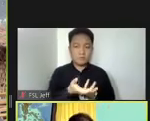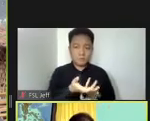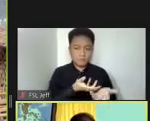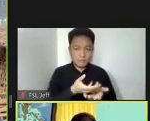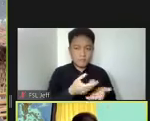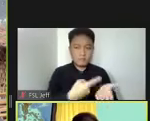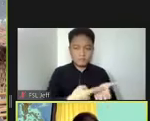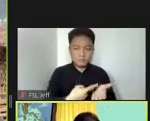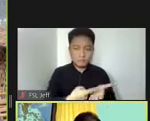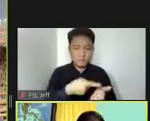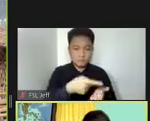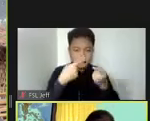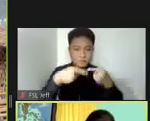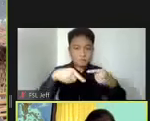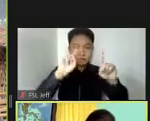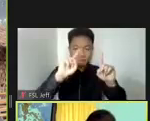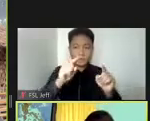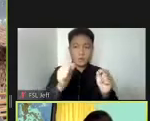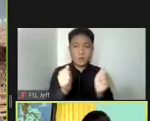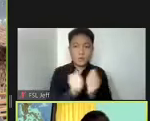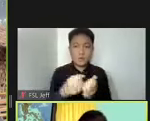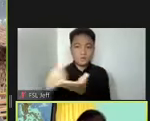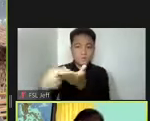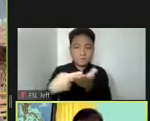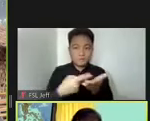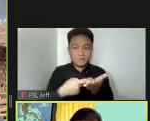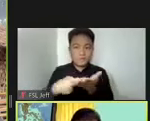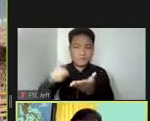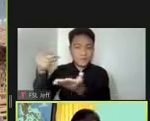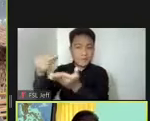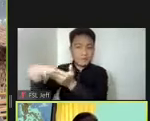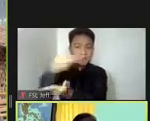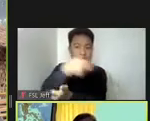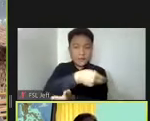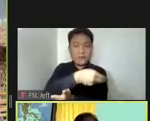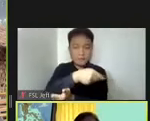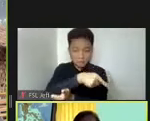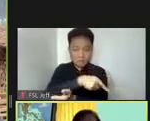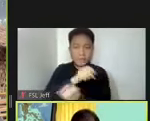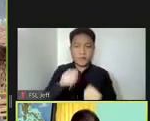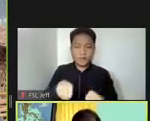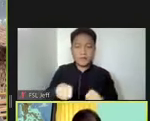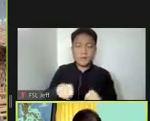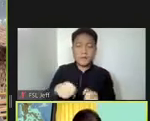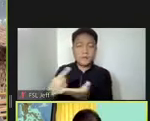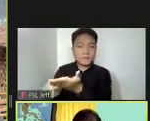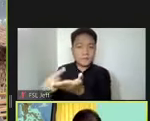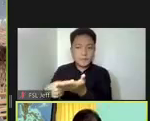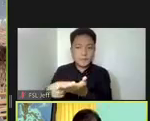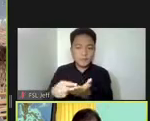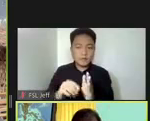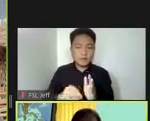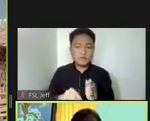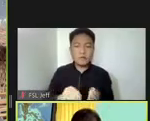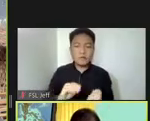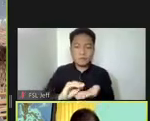is not alone. We have other farmers who are teaching others and have